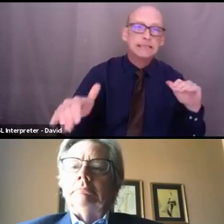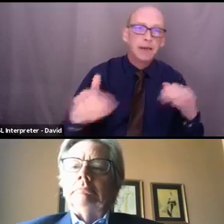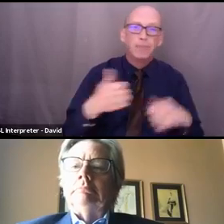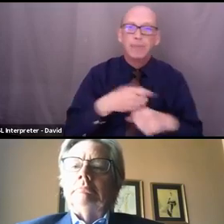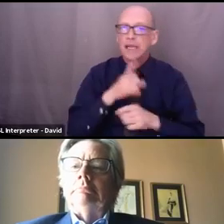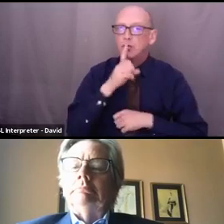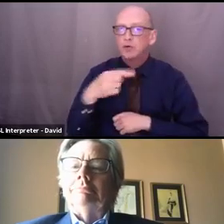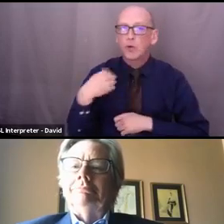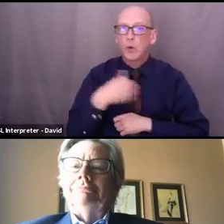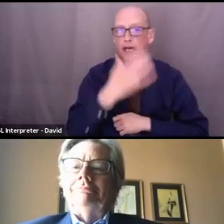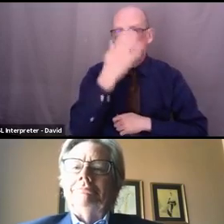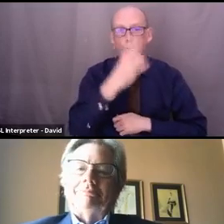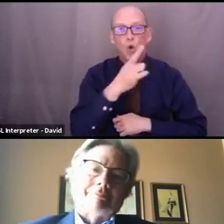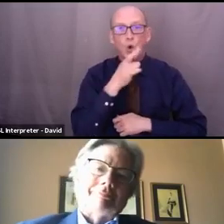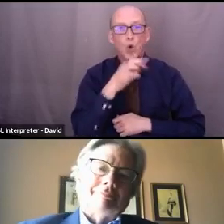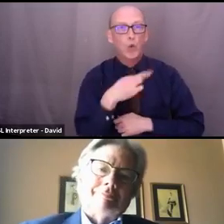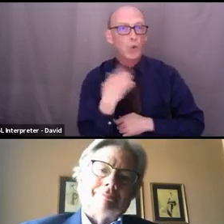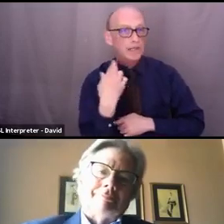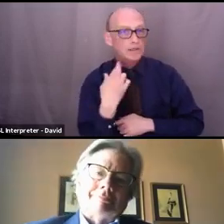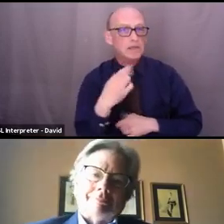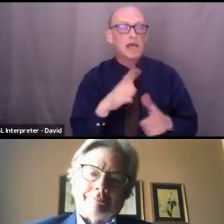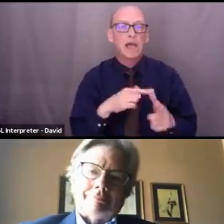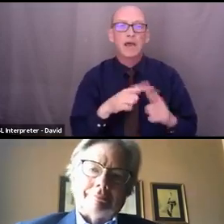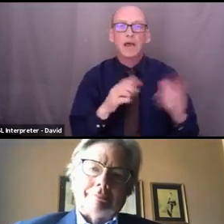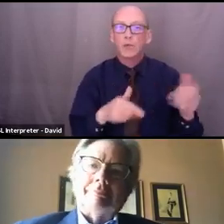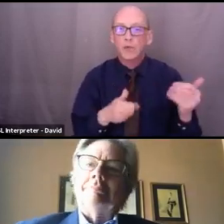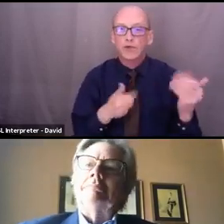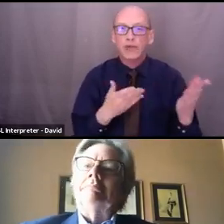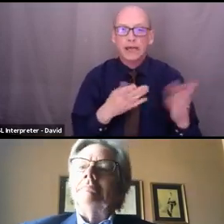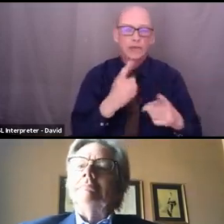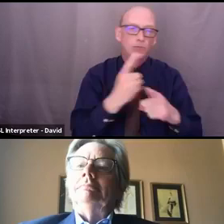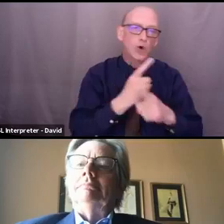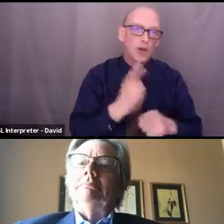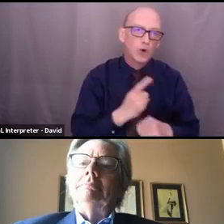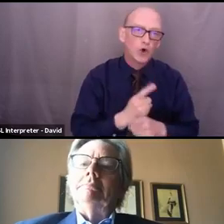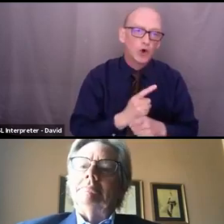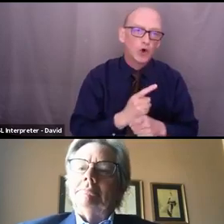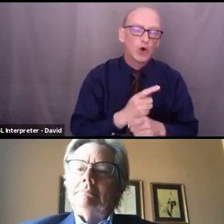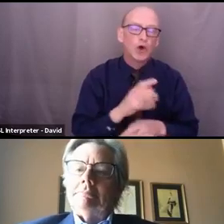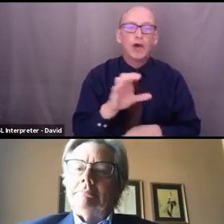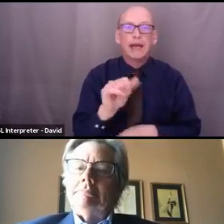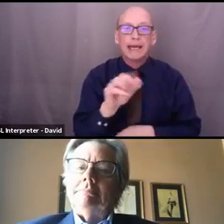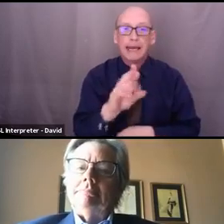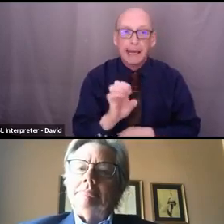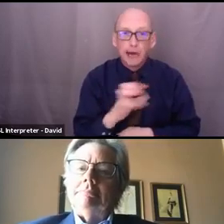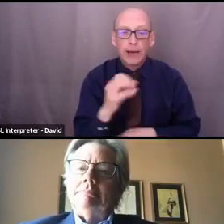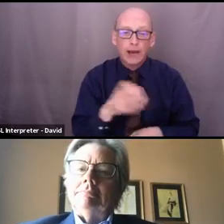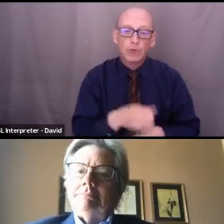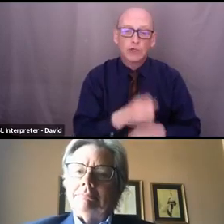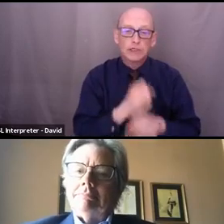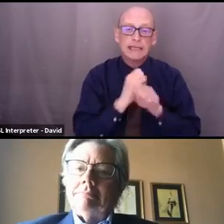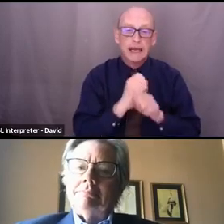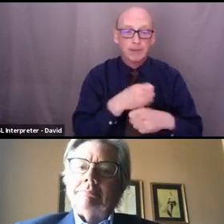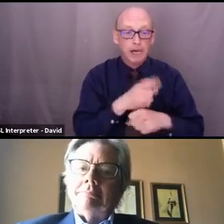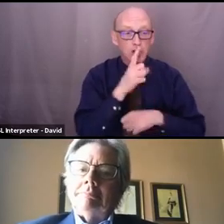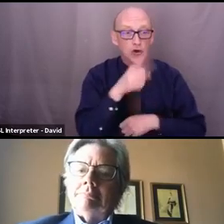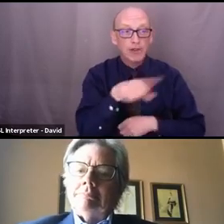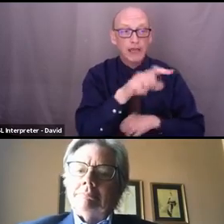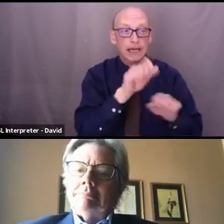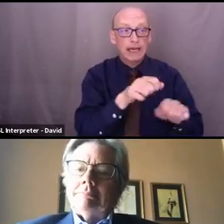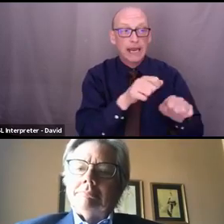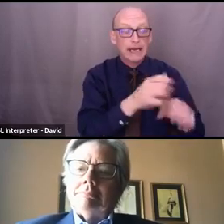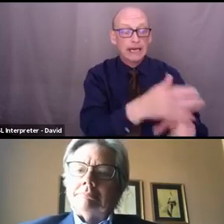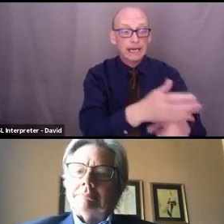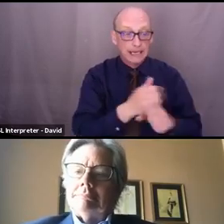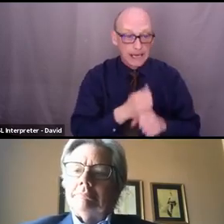know who is at risk and providing the proper care and the protection for all of them to make sure that they can get the